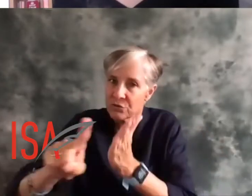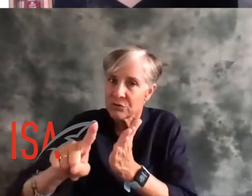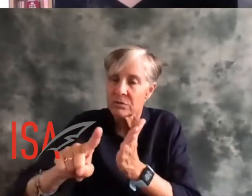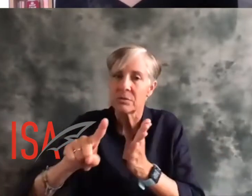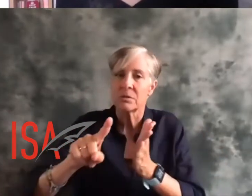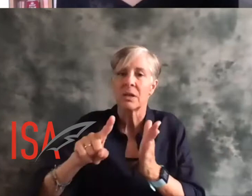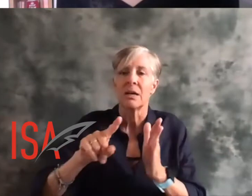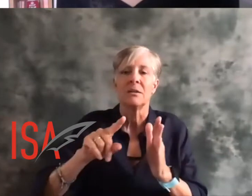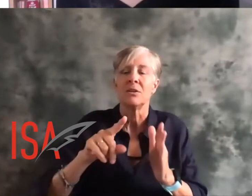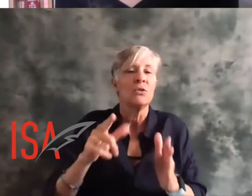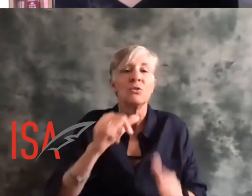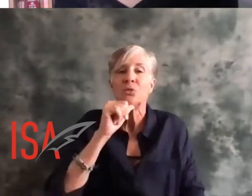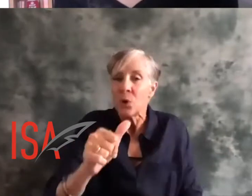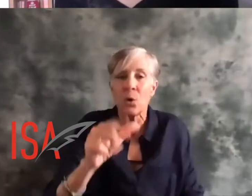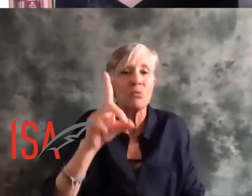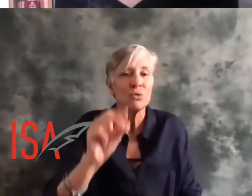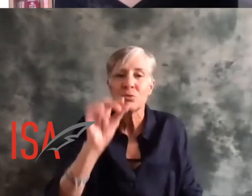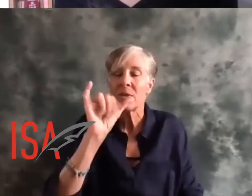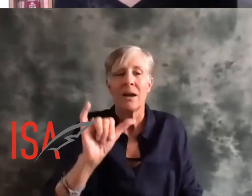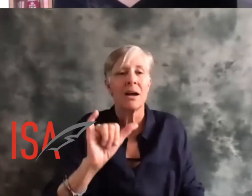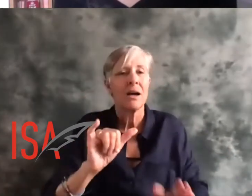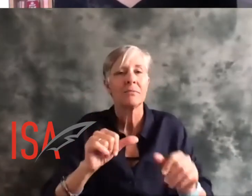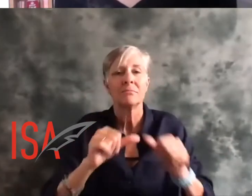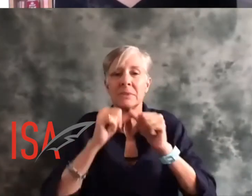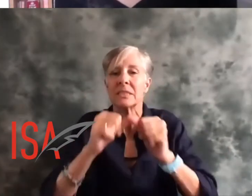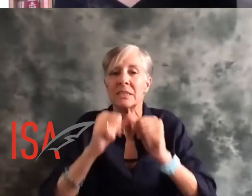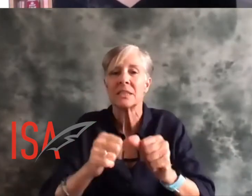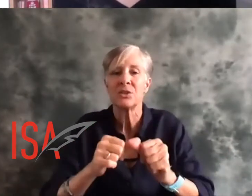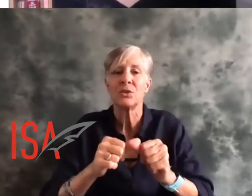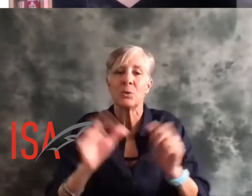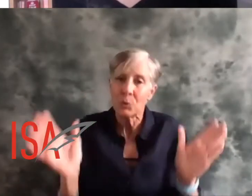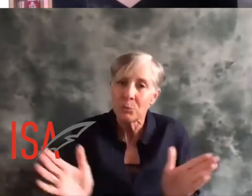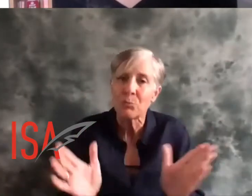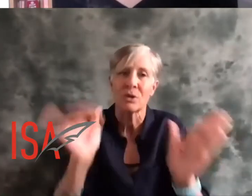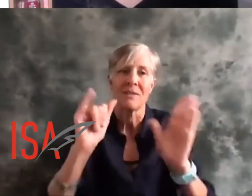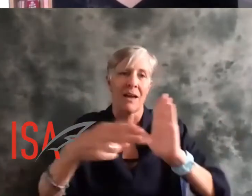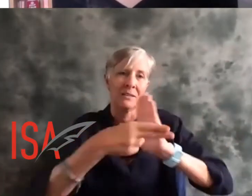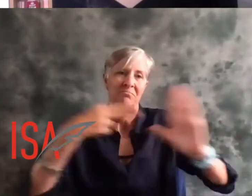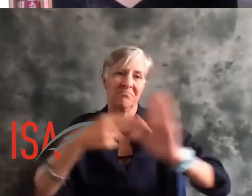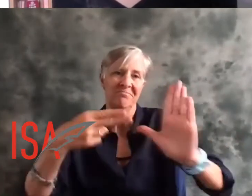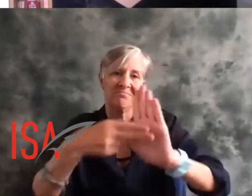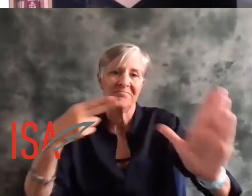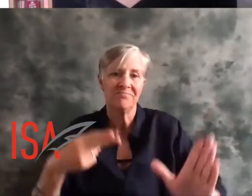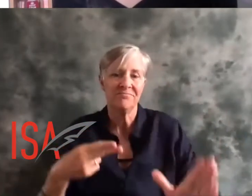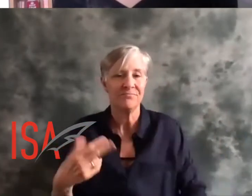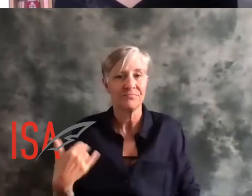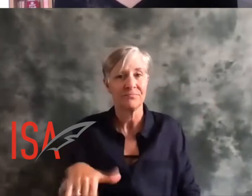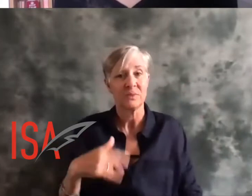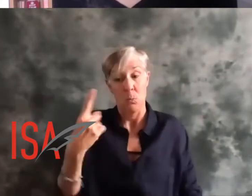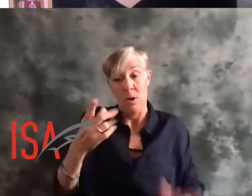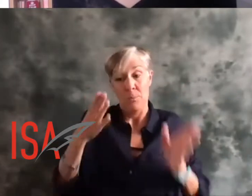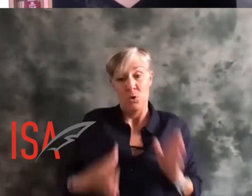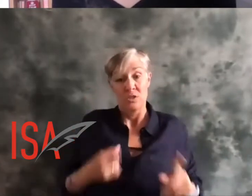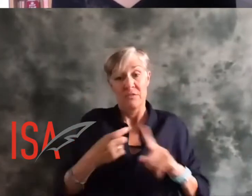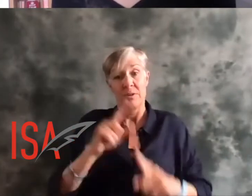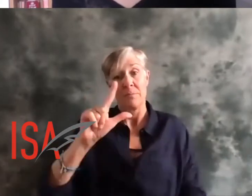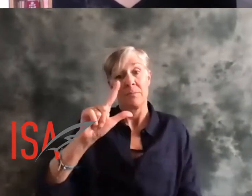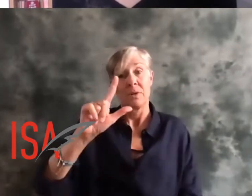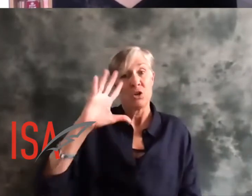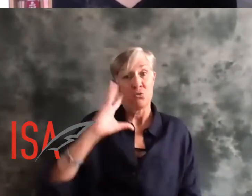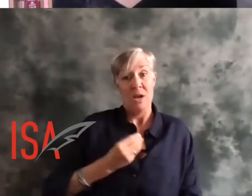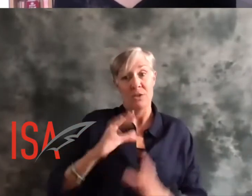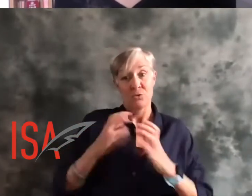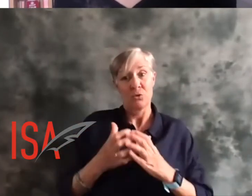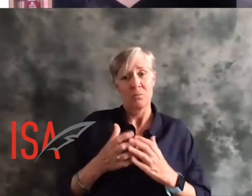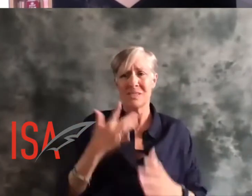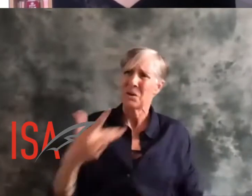is how not to be perpetuating that. And, you know, that really hit home because this is a person from that group saying how it impacts them.